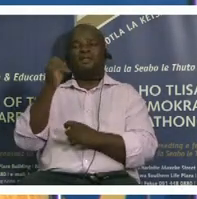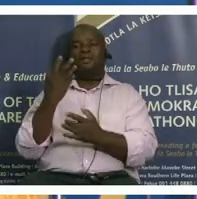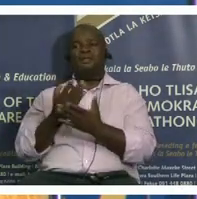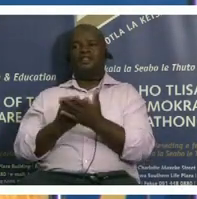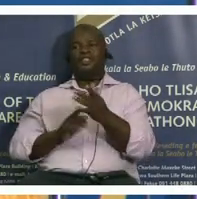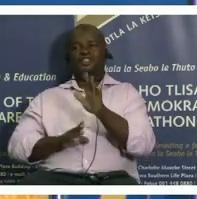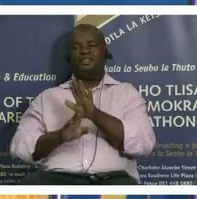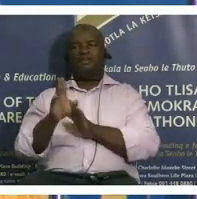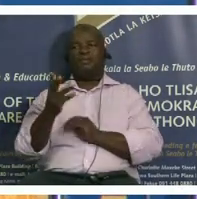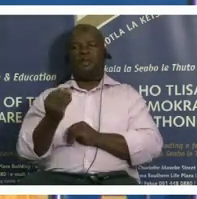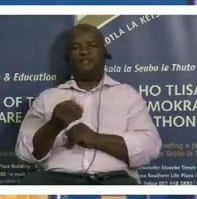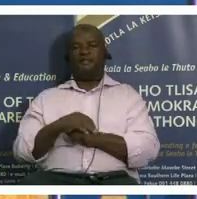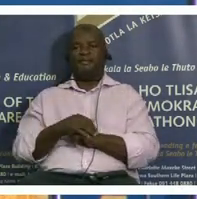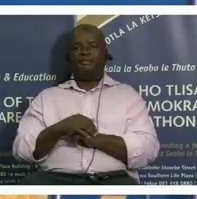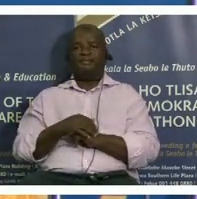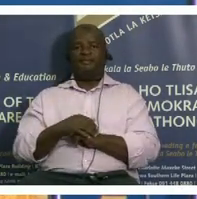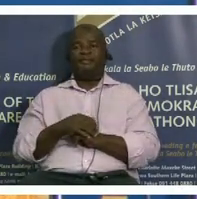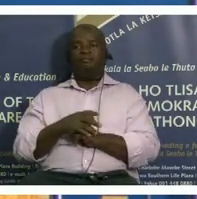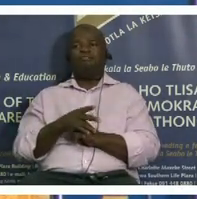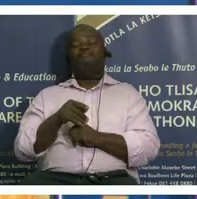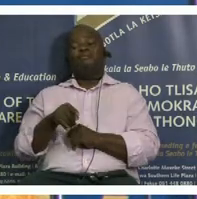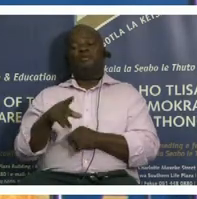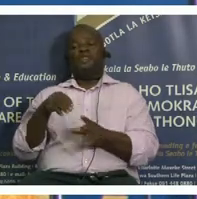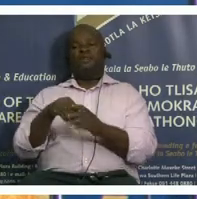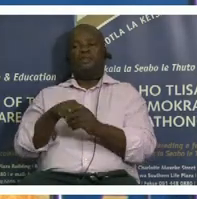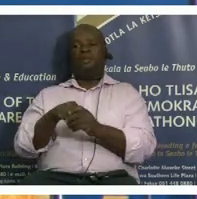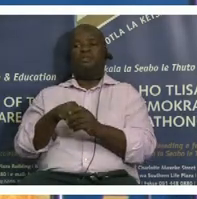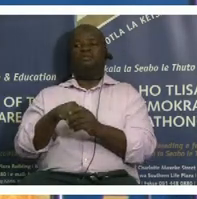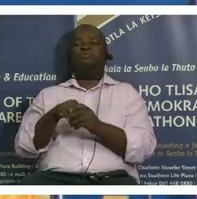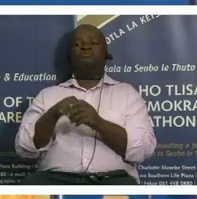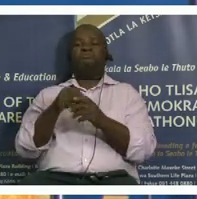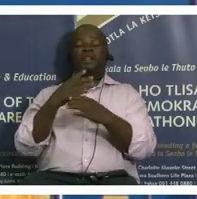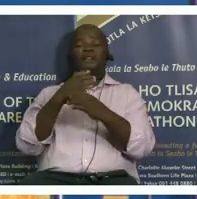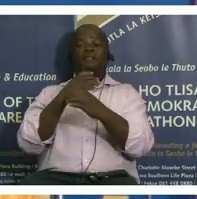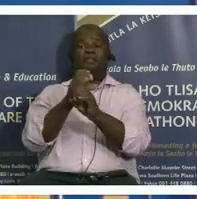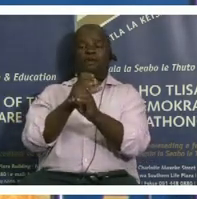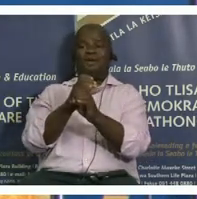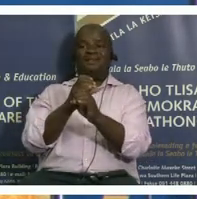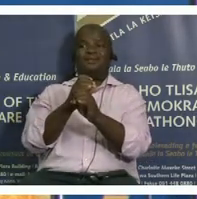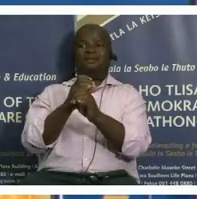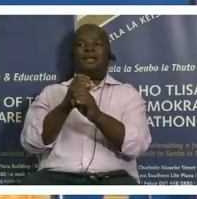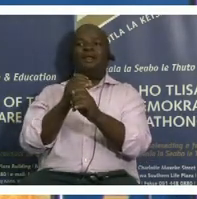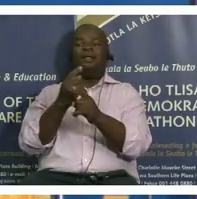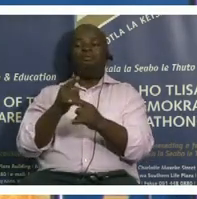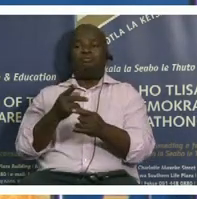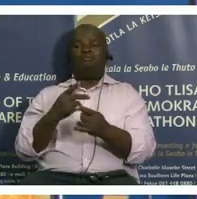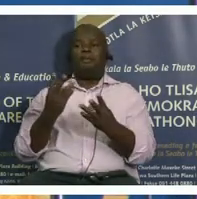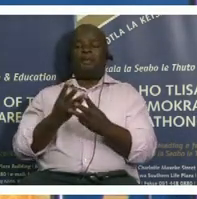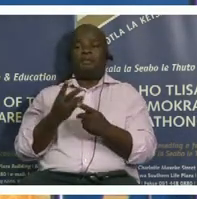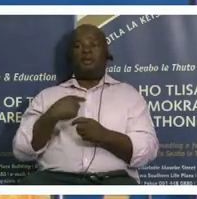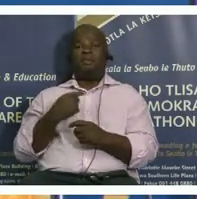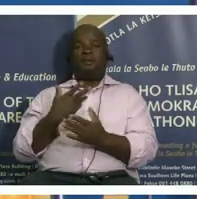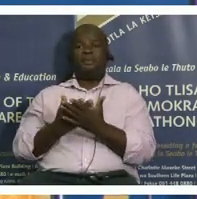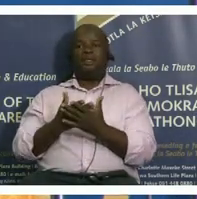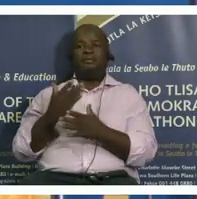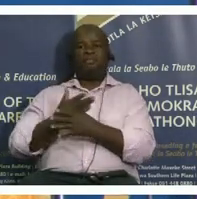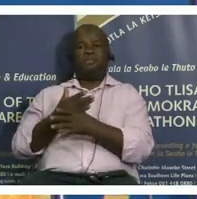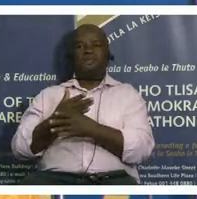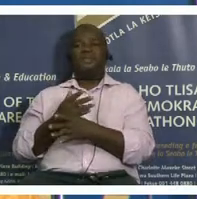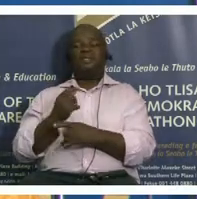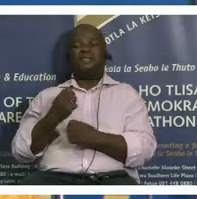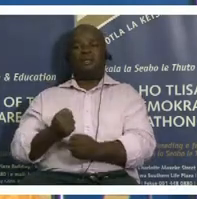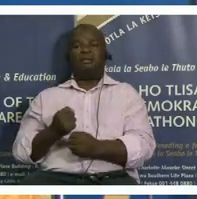development. This will involve a focused recruitment of capable public servants to transform our